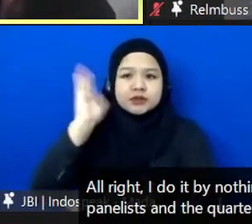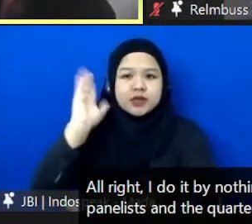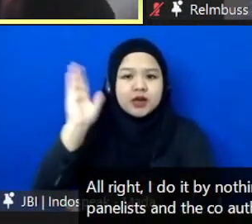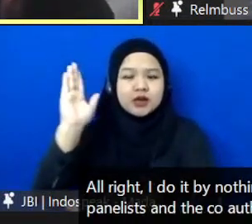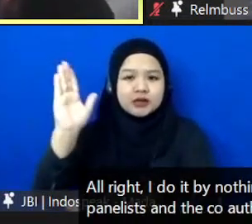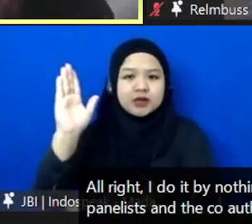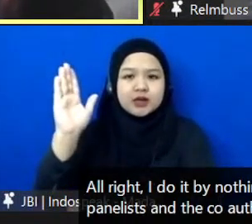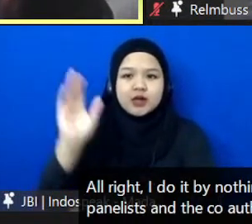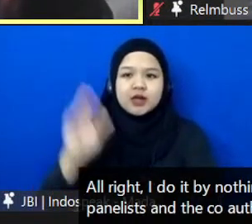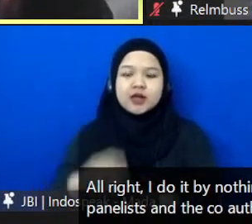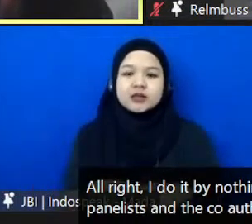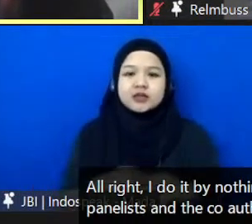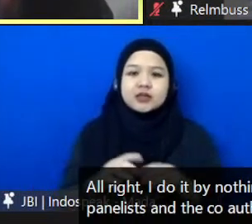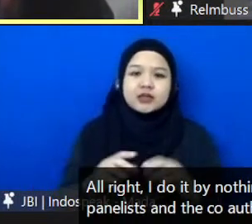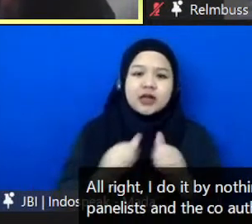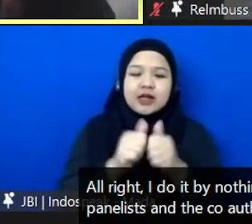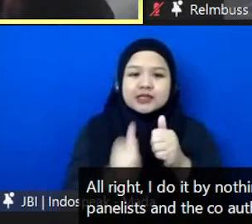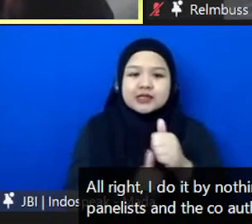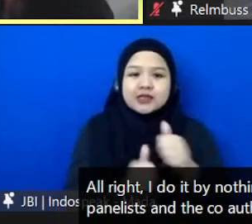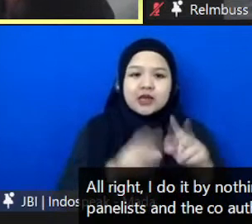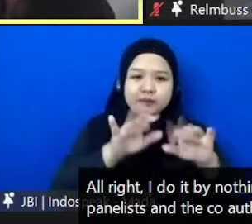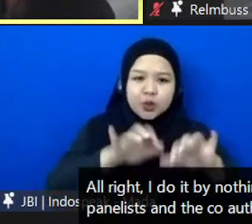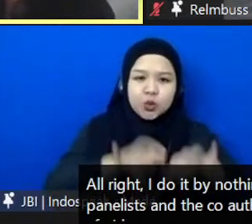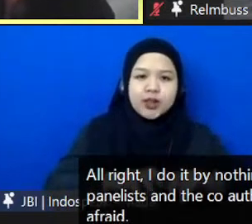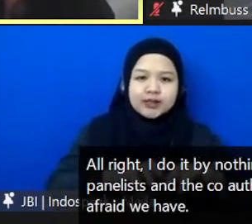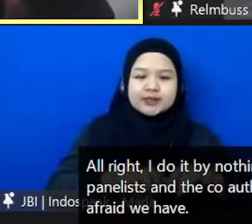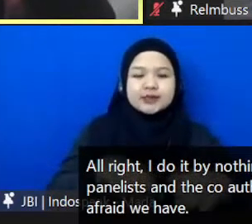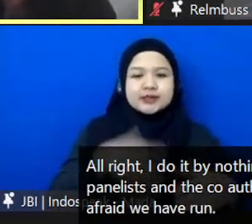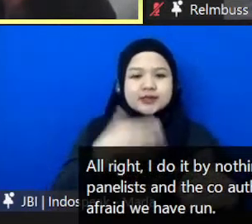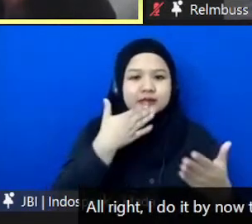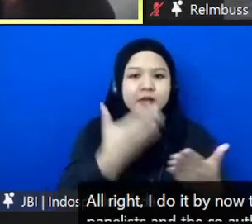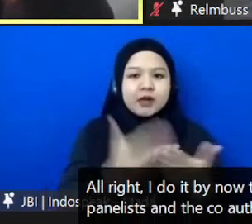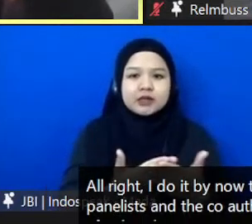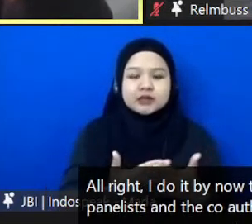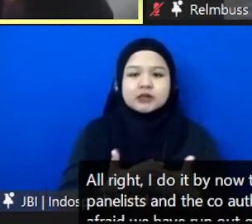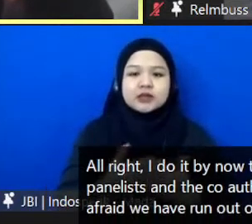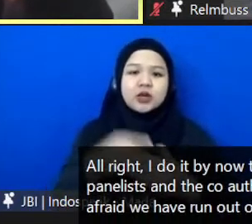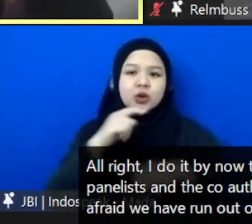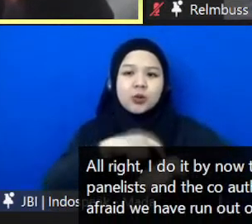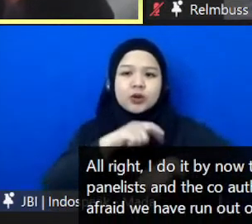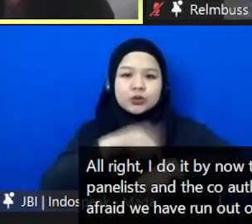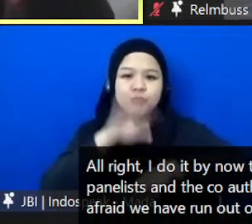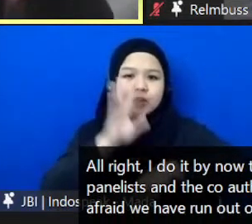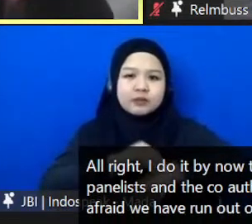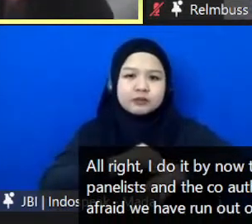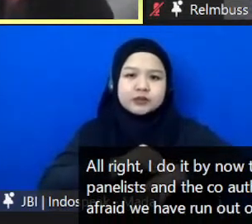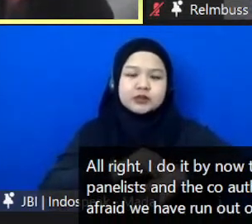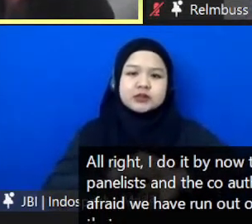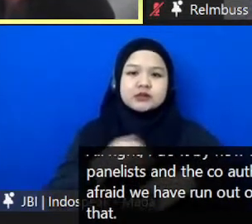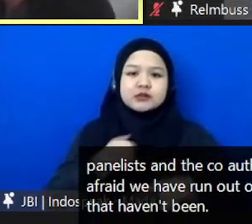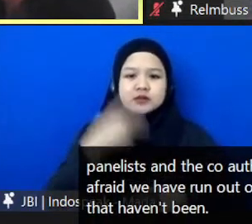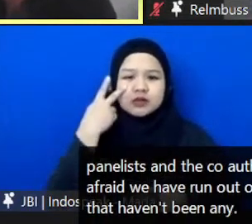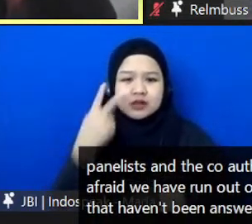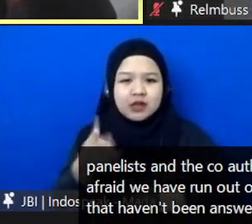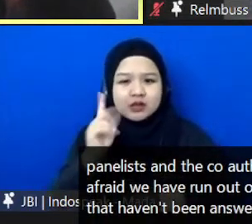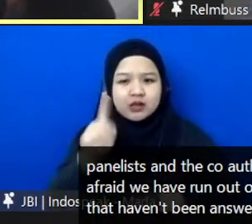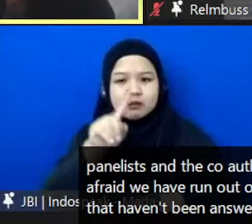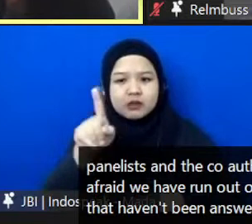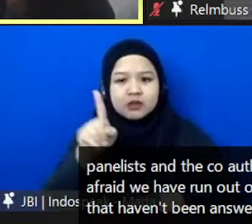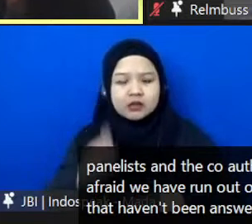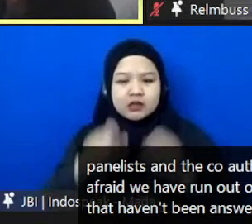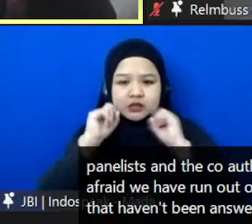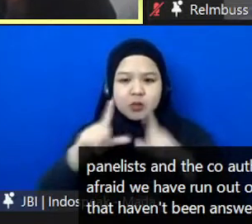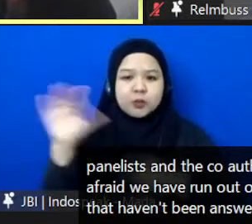that are joining us today. I'm afraid we have run out of time. I do see some questions that haven't been answered.